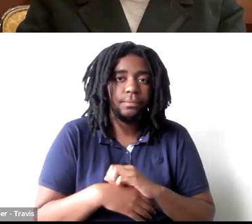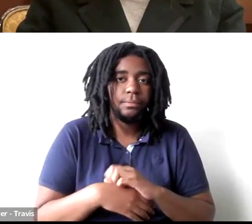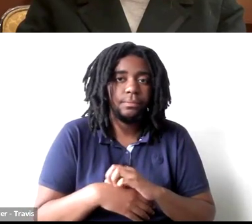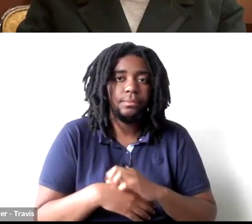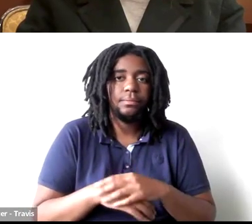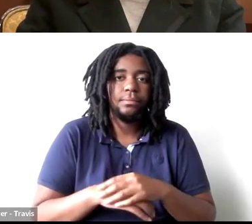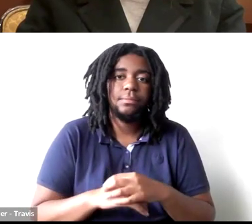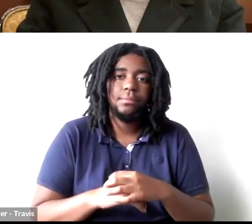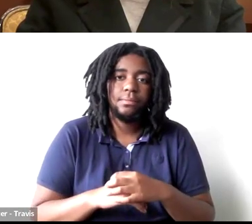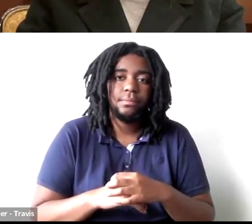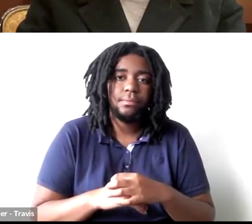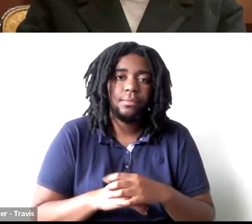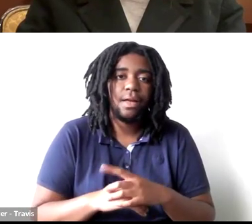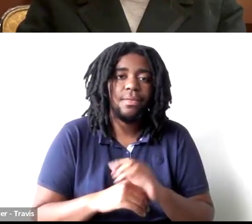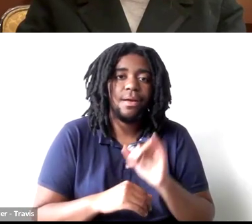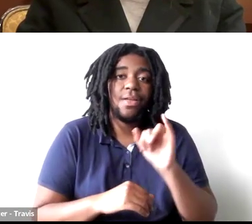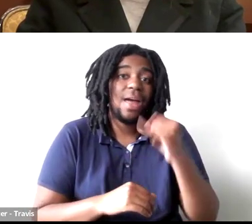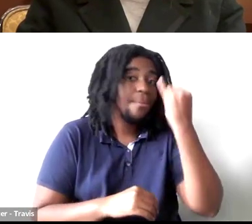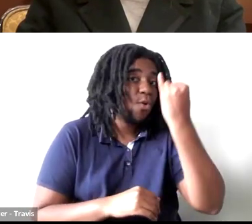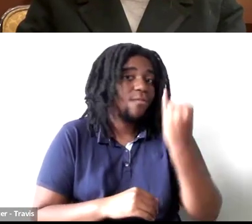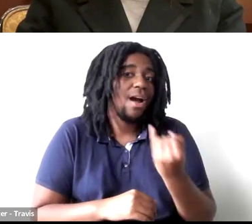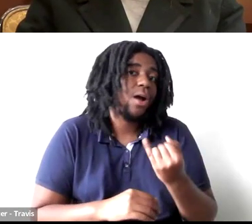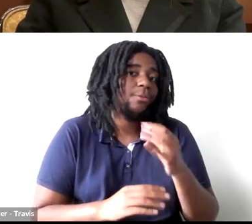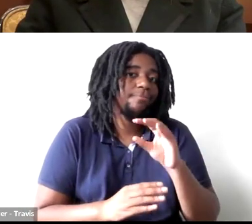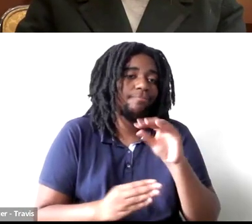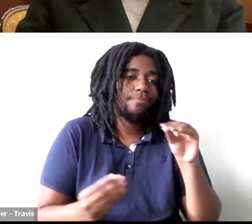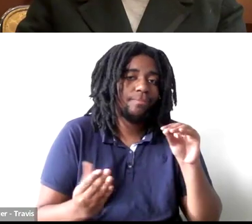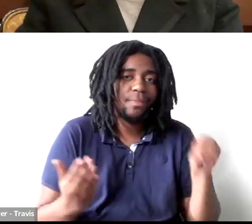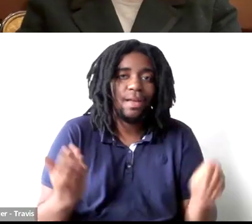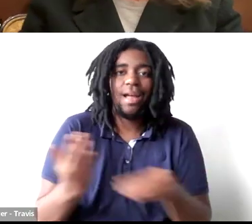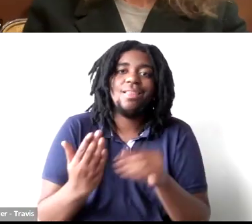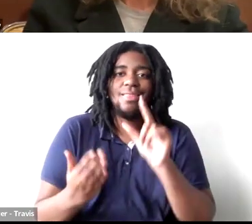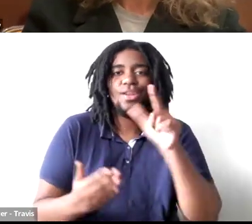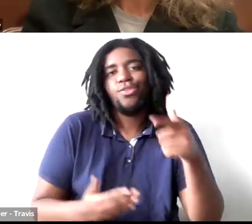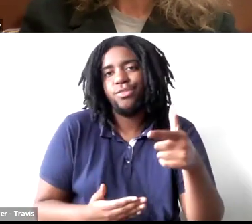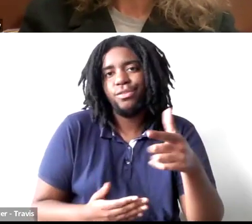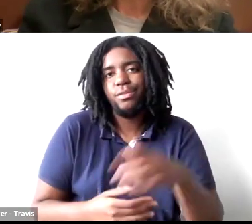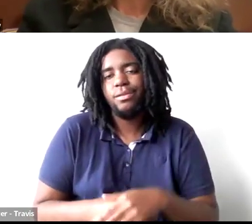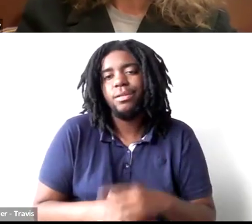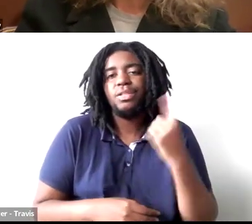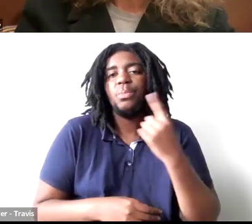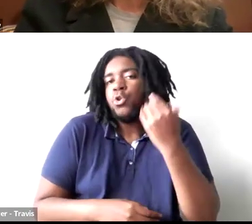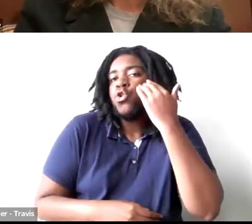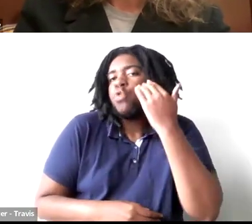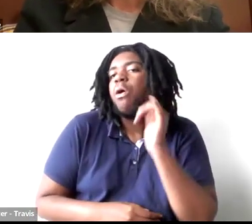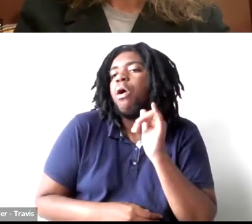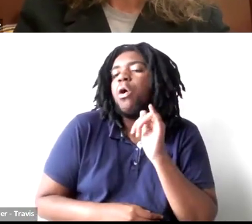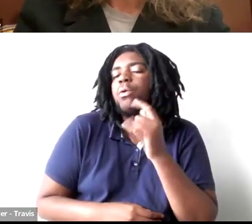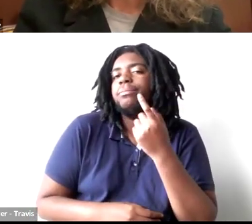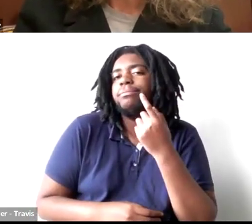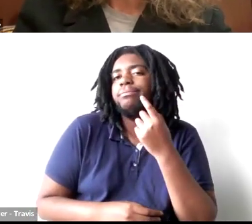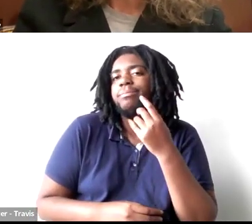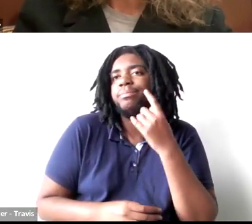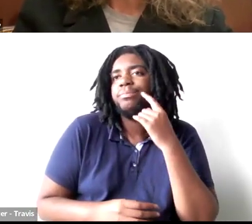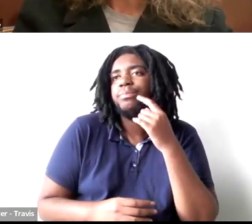that was probably a later edition of that inscription of Moses Williams, someone who knew that was him. So sometimes